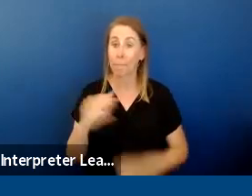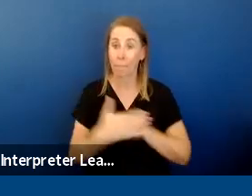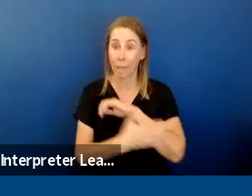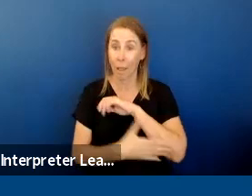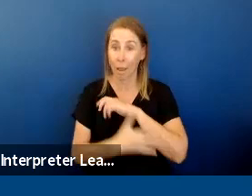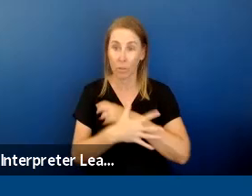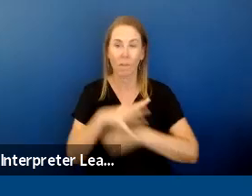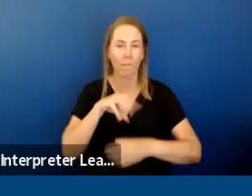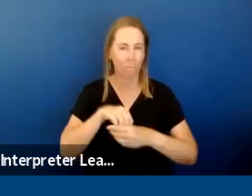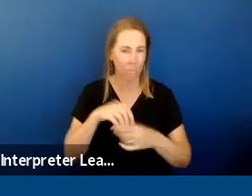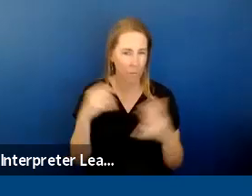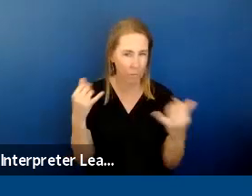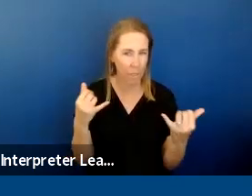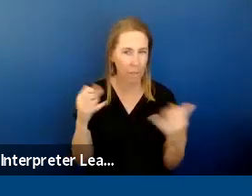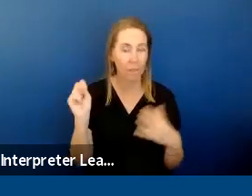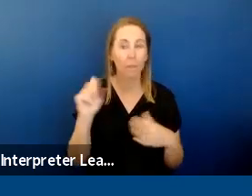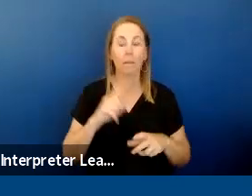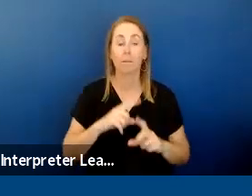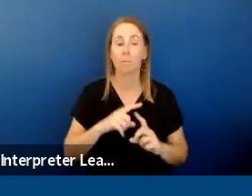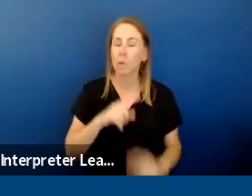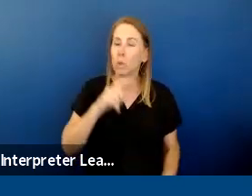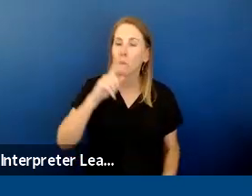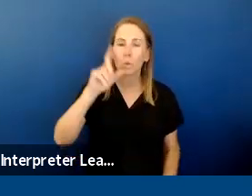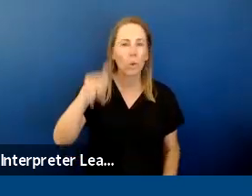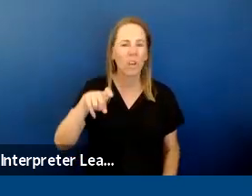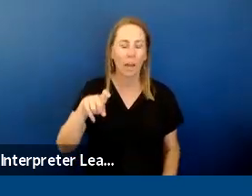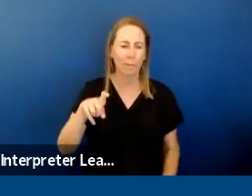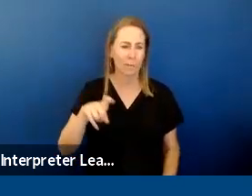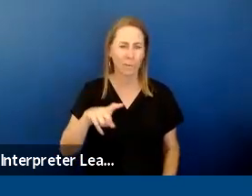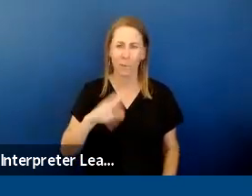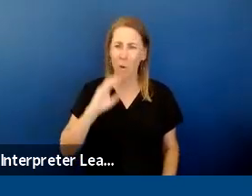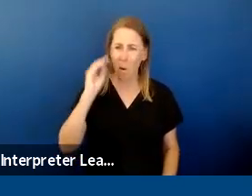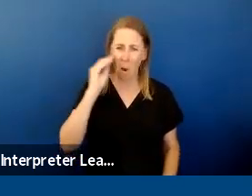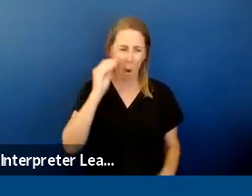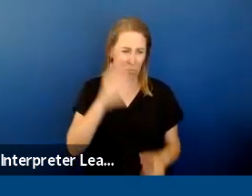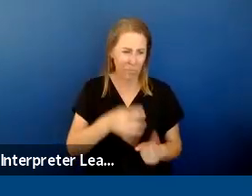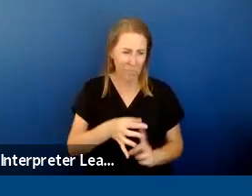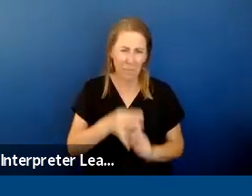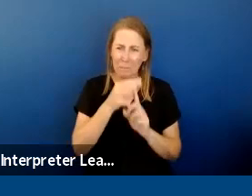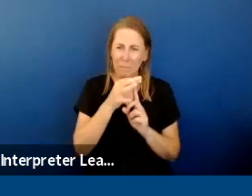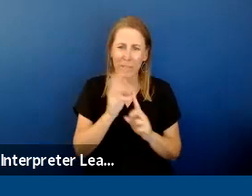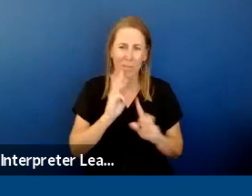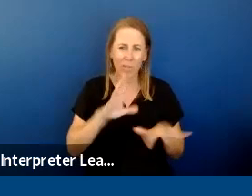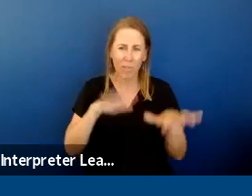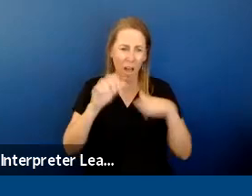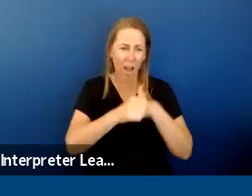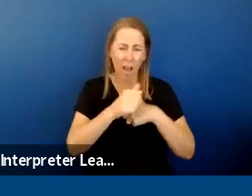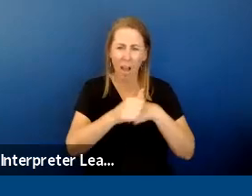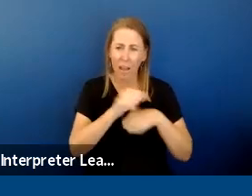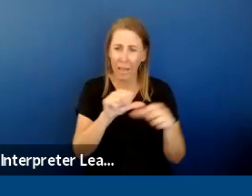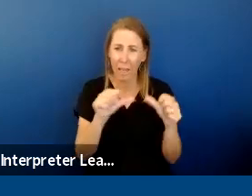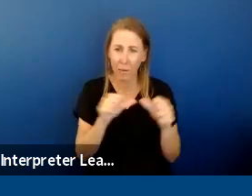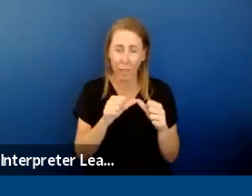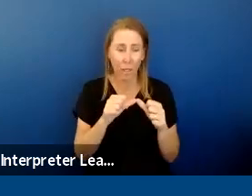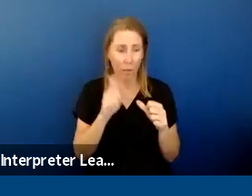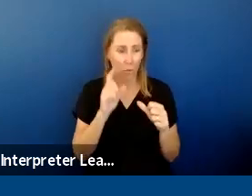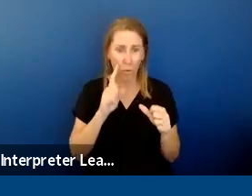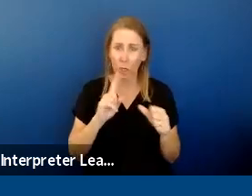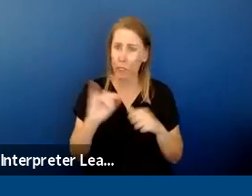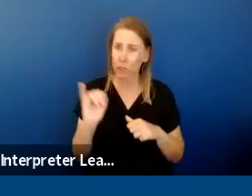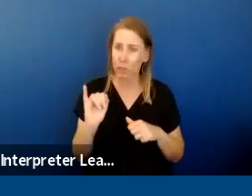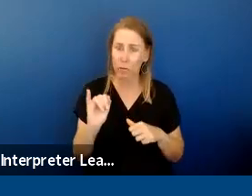insurance agent and ask for flood insurance, and their insurance agent might tell them they're not eligible for flood insurance, or they can't